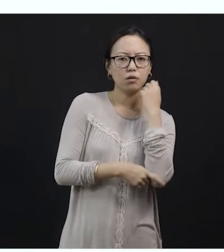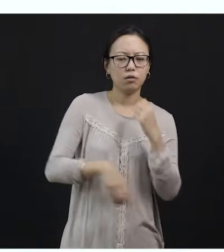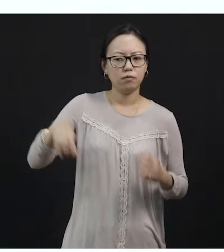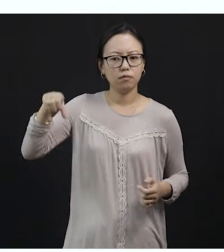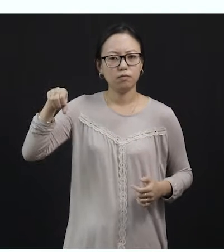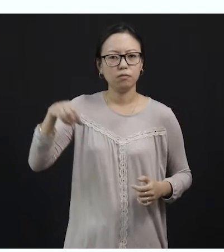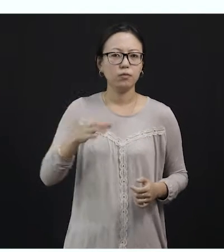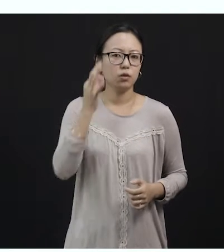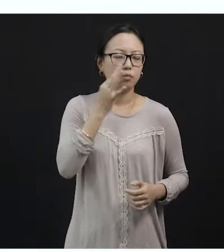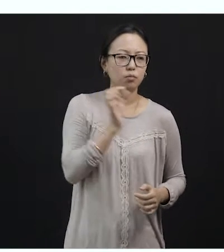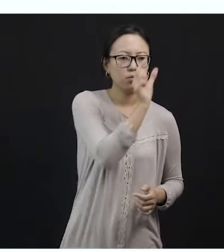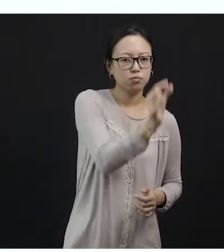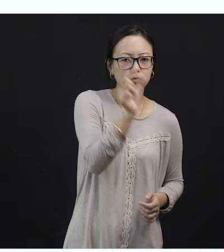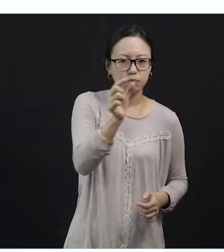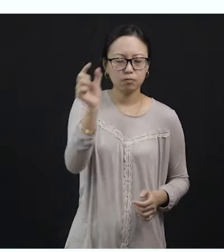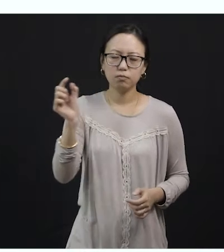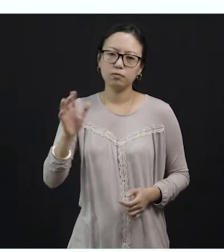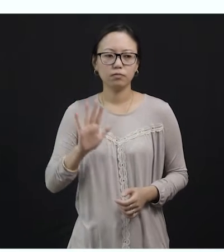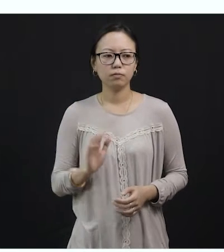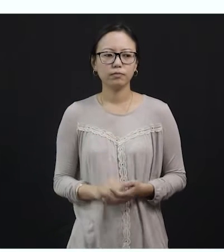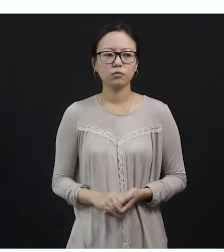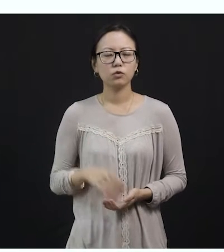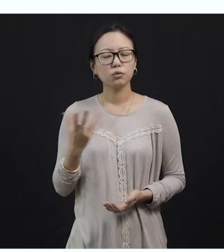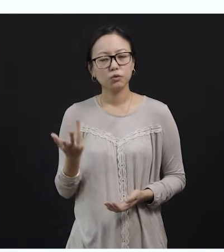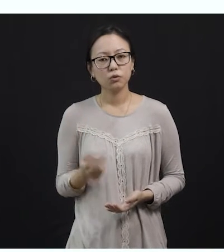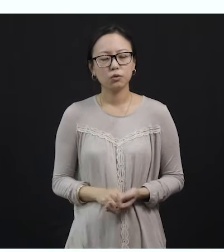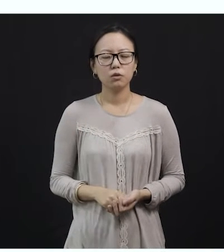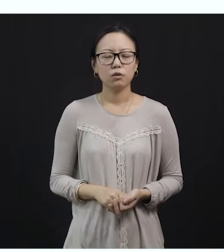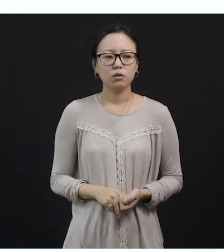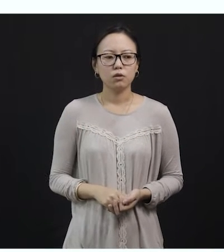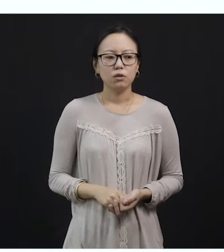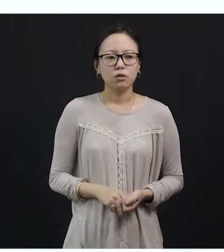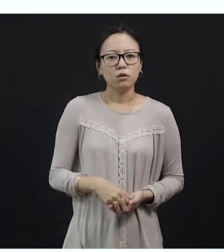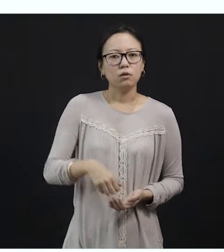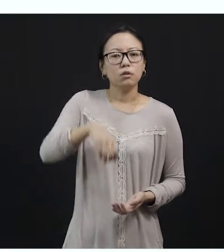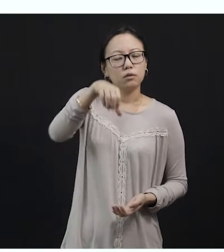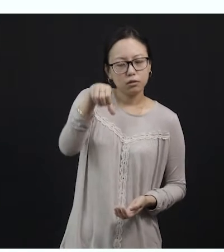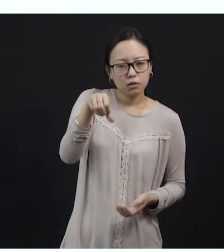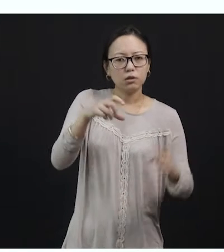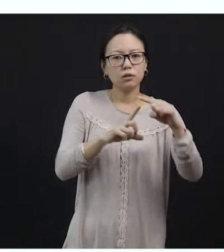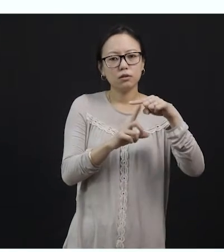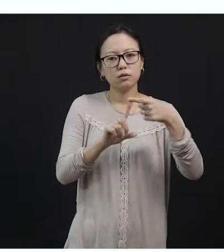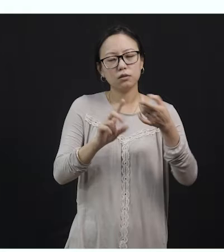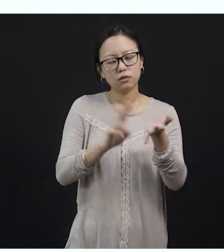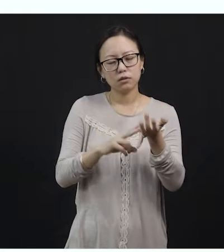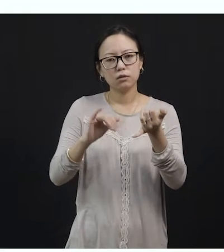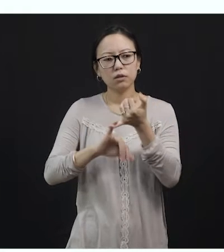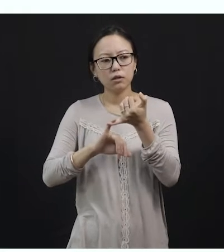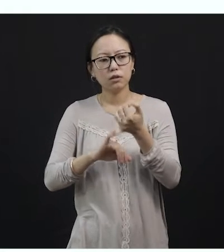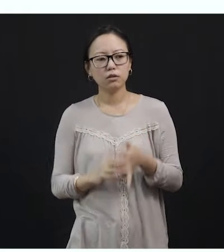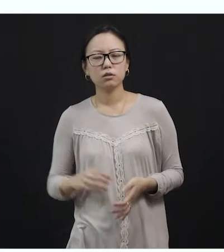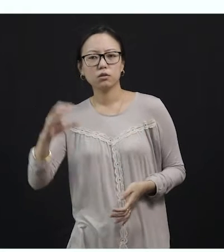strips over here. Okay, 9. So, we will call it as 9/10 and 0 1s. If